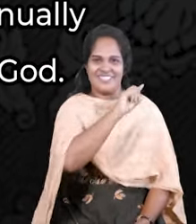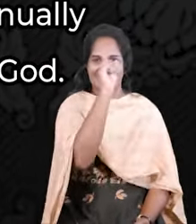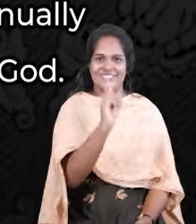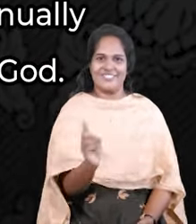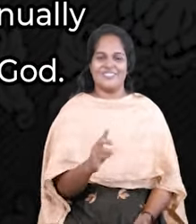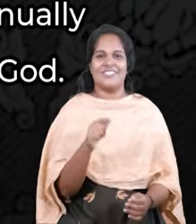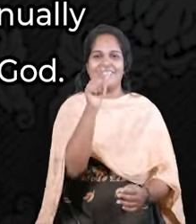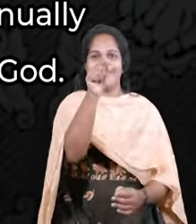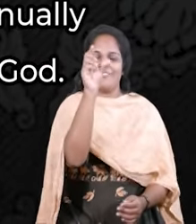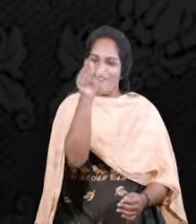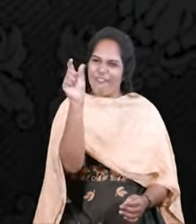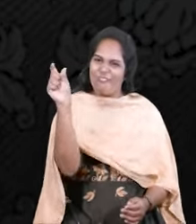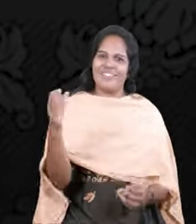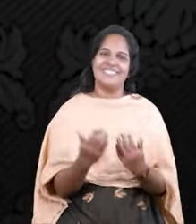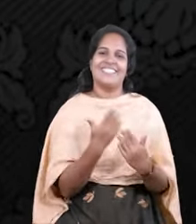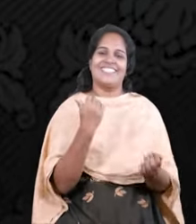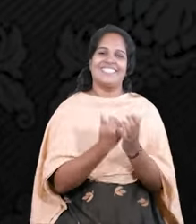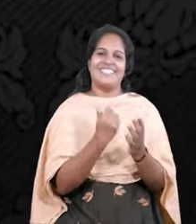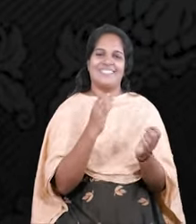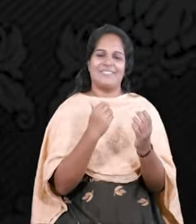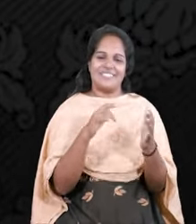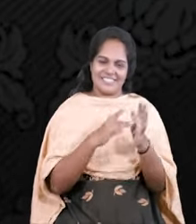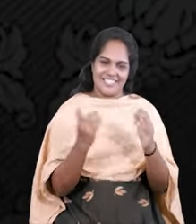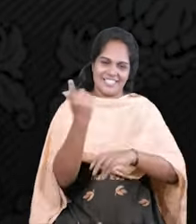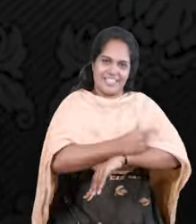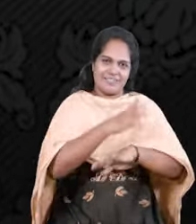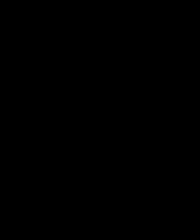let us continually praise God. May this day be a blessing to you. God bless you.